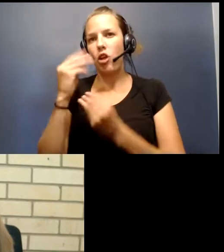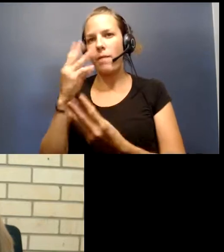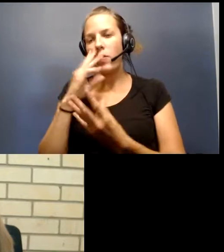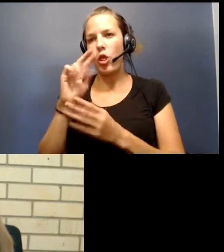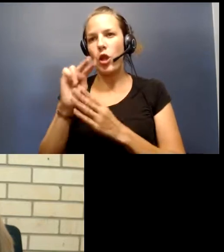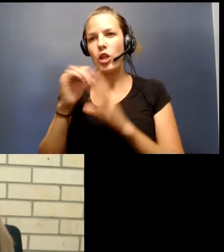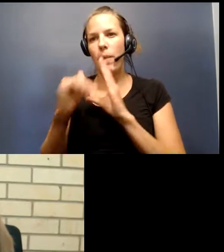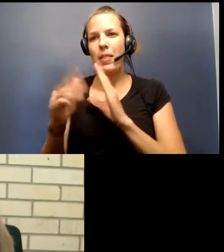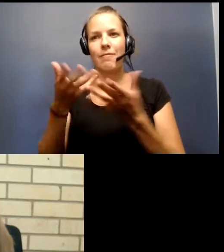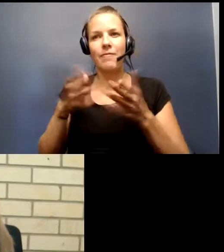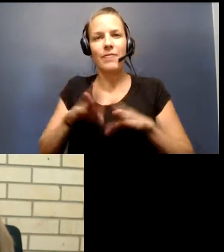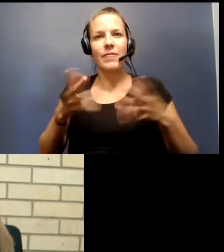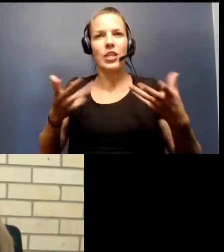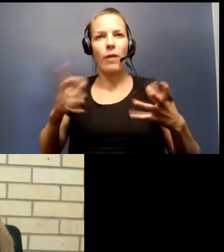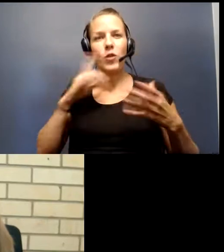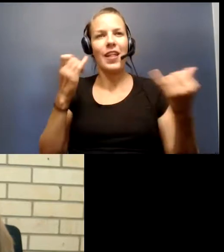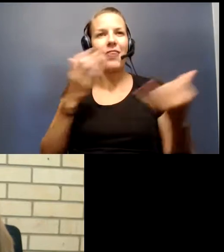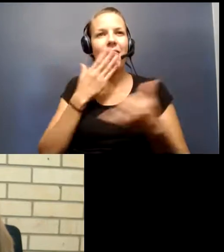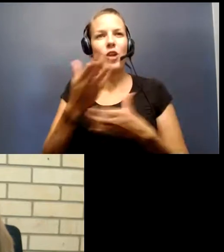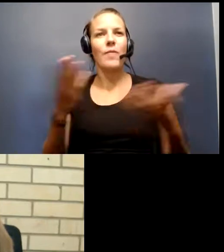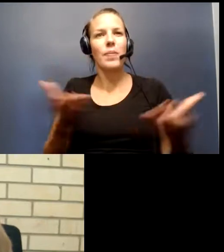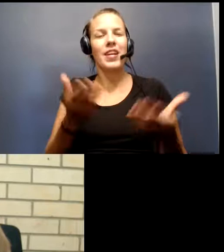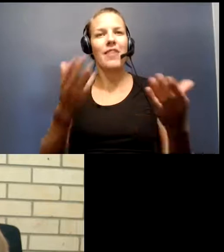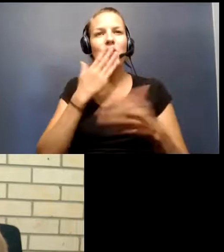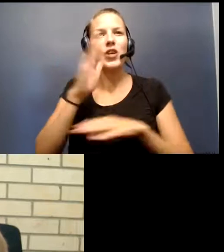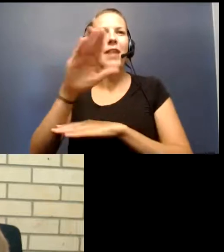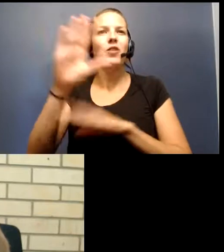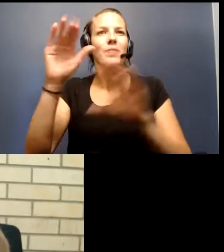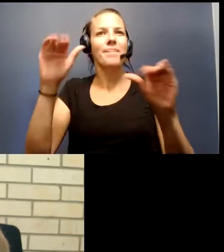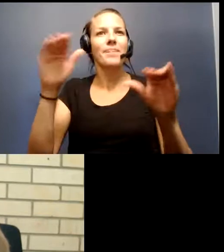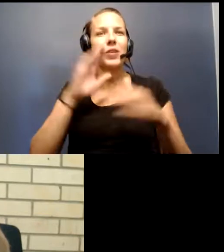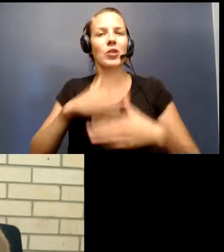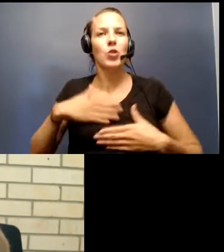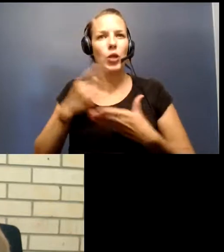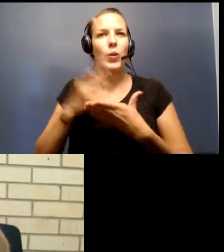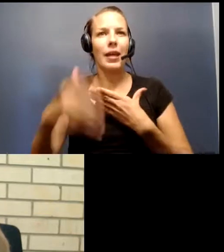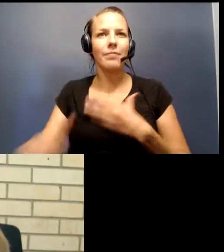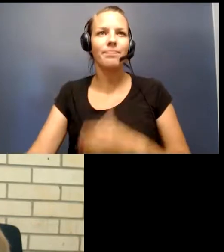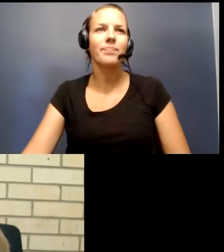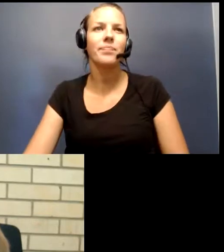we will conclude for today. Thank you for being on. Have a good afternoon and enjoy your weekend.